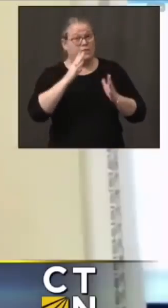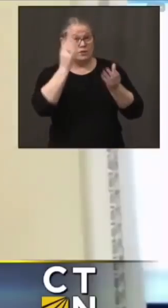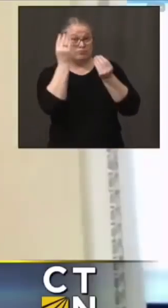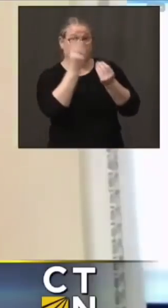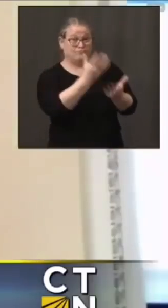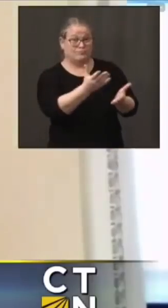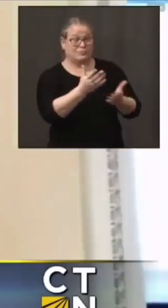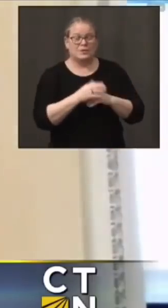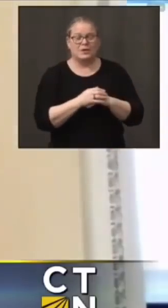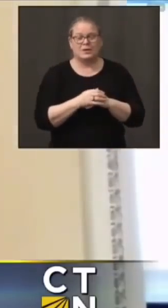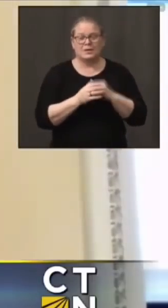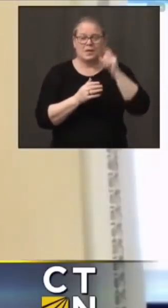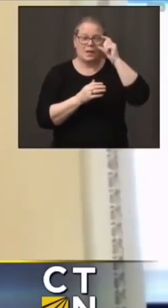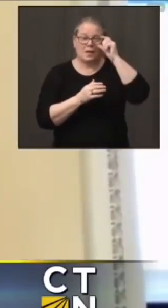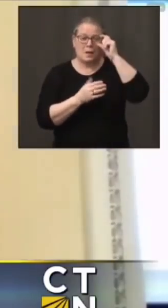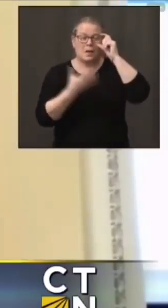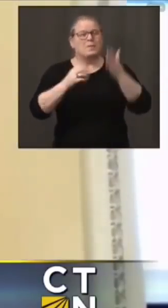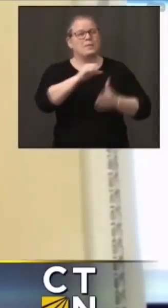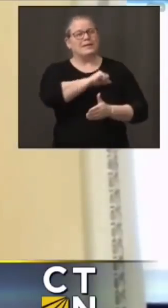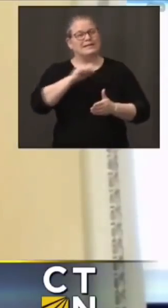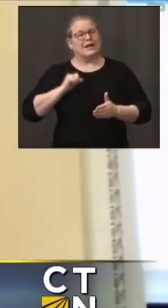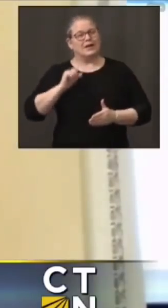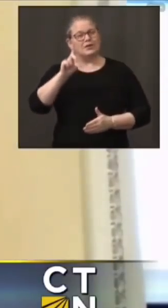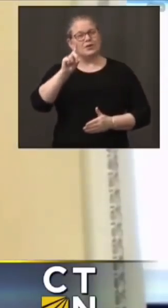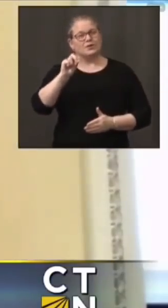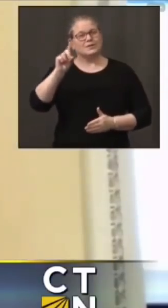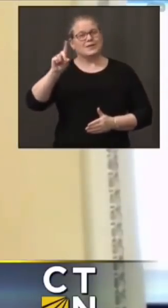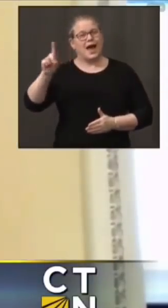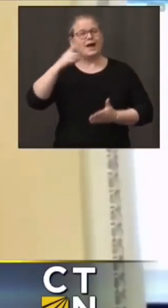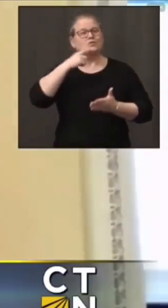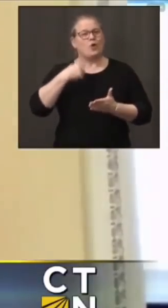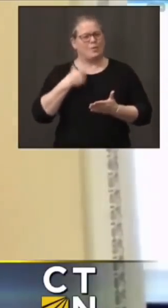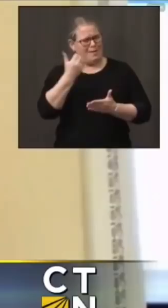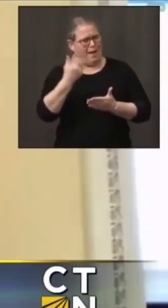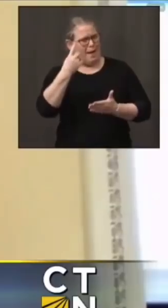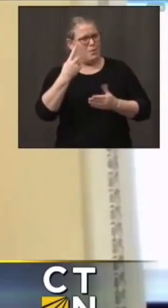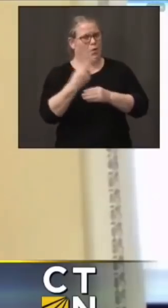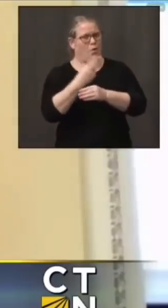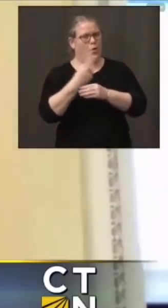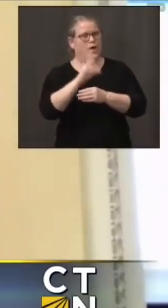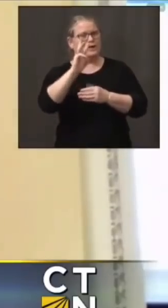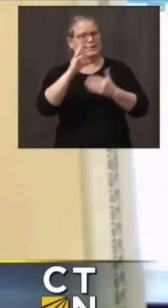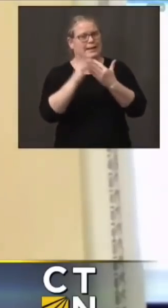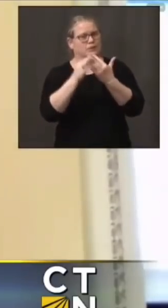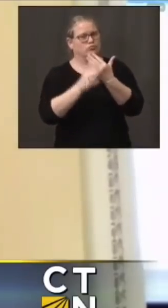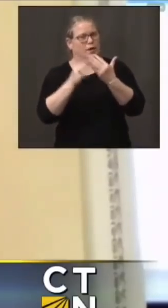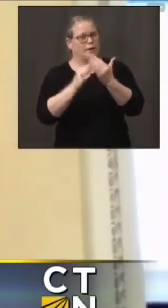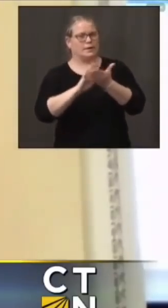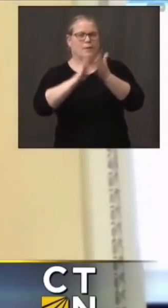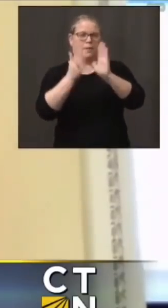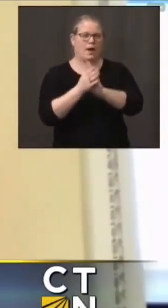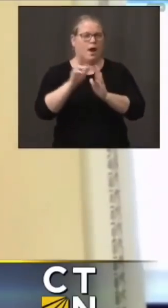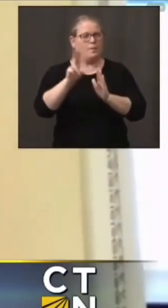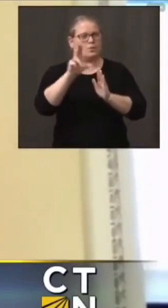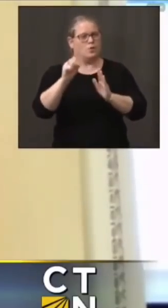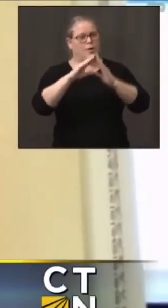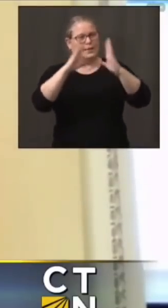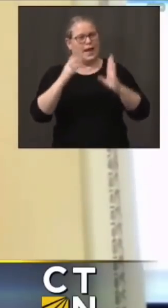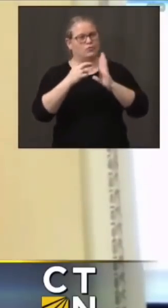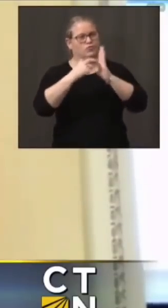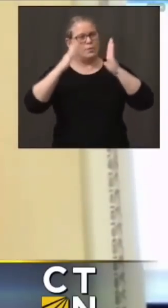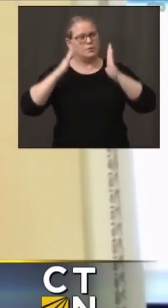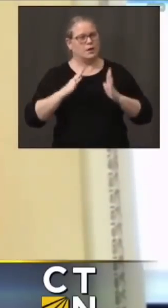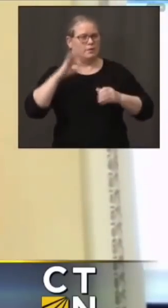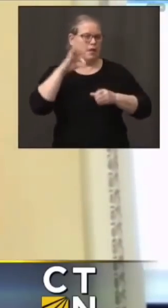told, it may have been Senator Dodd who says anybody who has 6 rings cannot be elected to the United States House of Representatives. But we